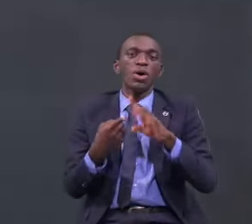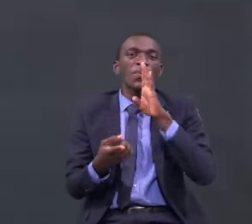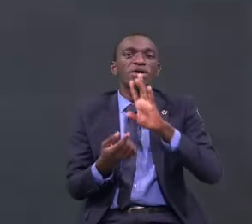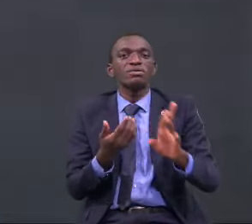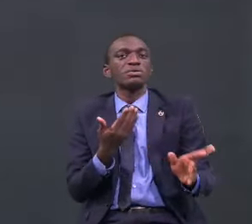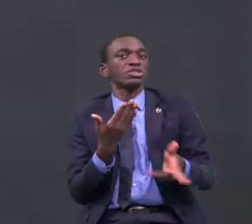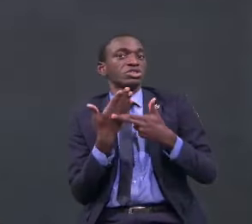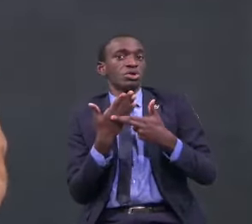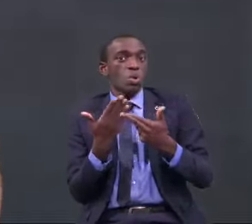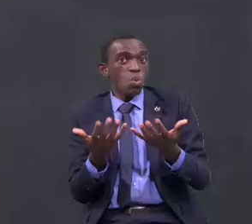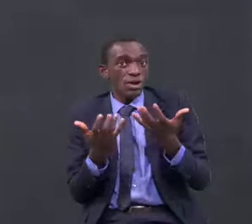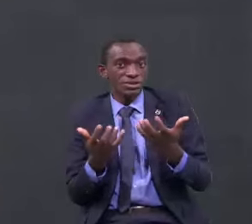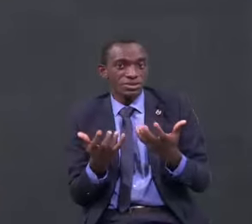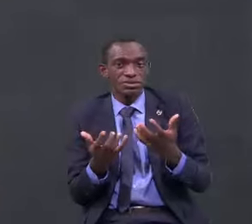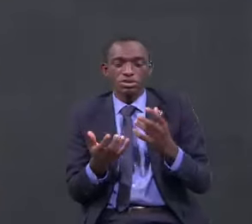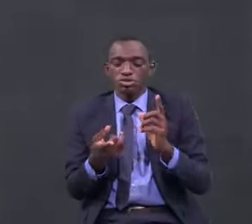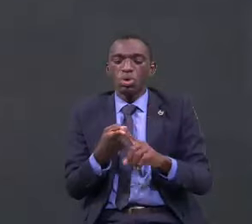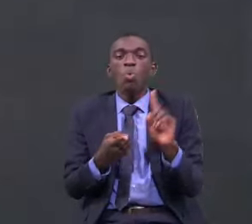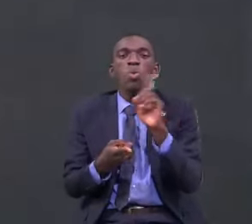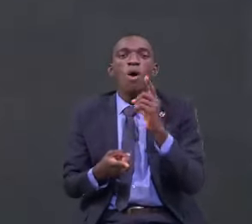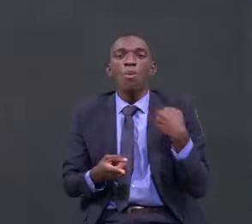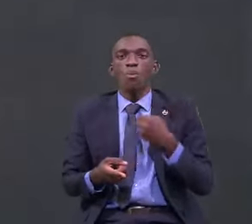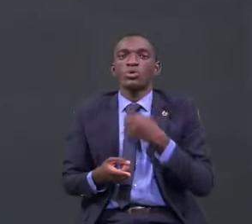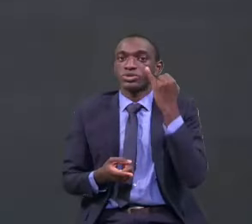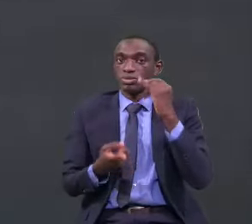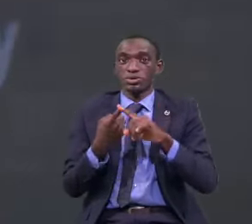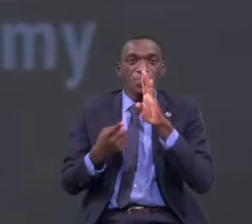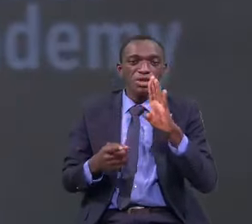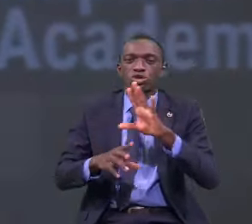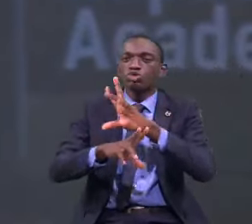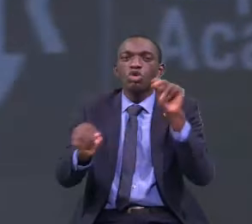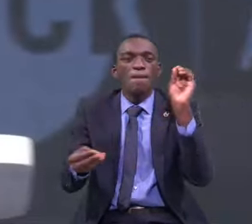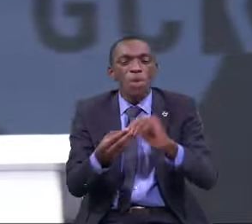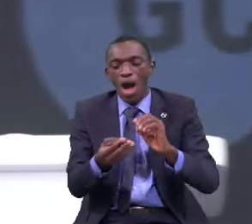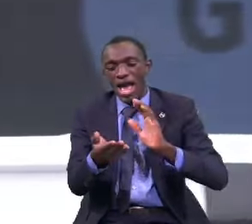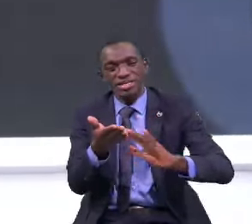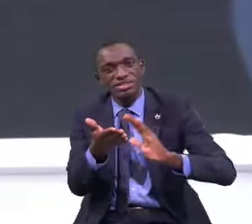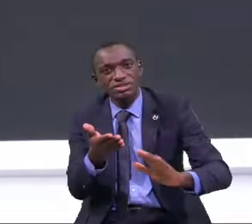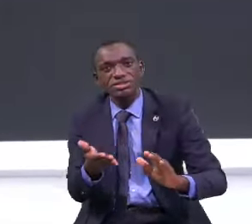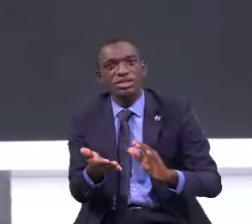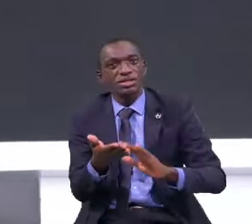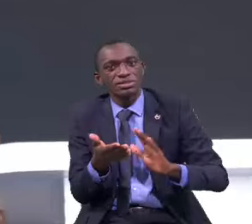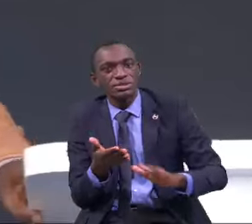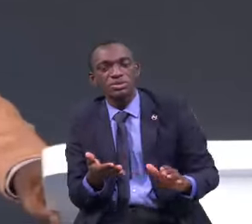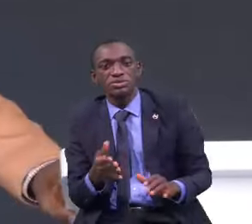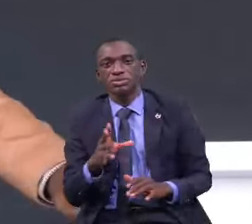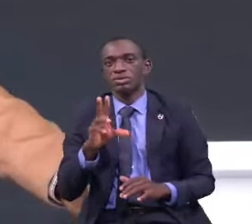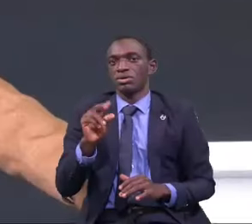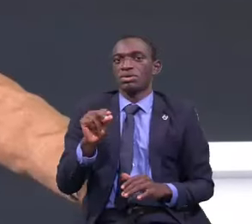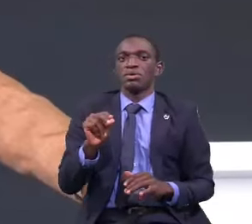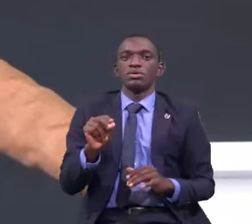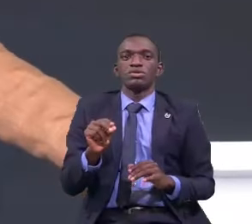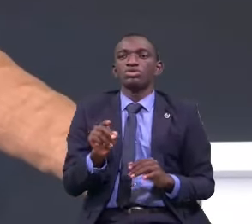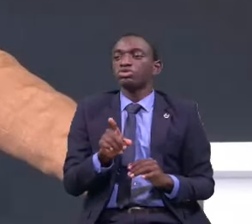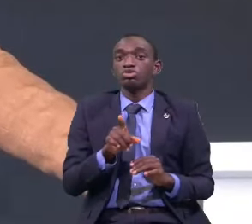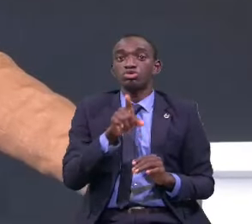where we ought to be. No more excuses. We say, Lord, this is what I have